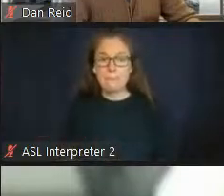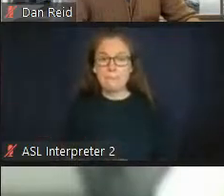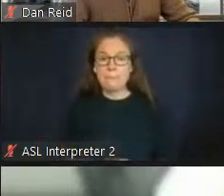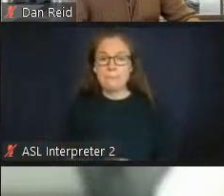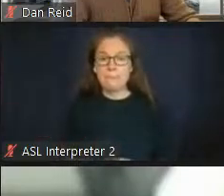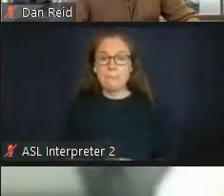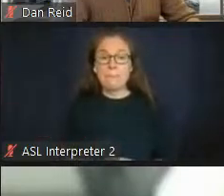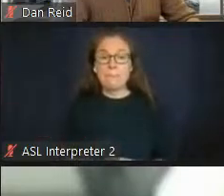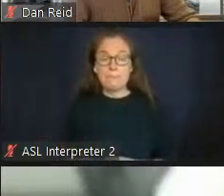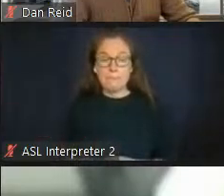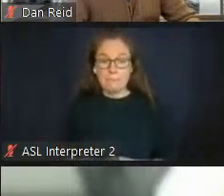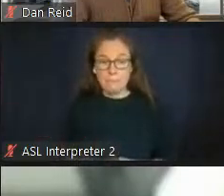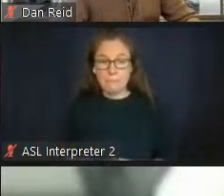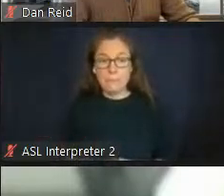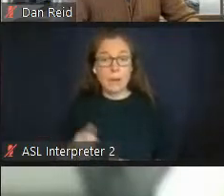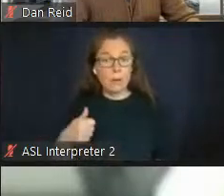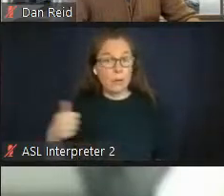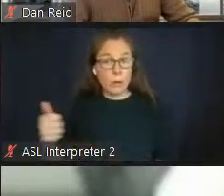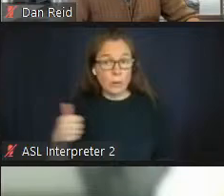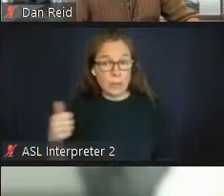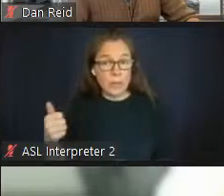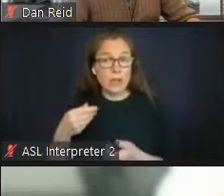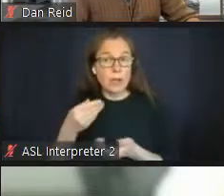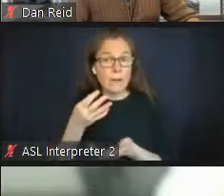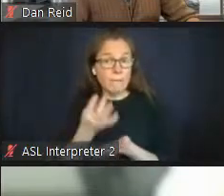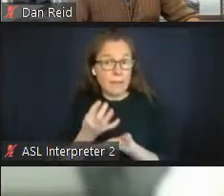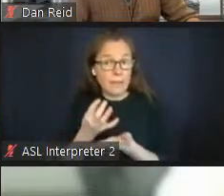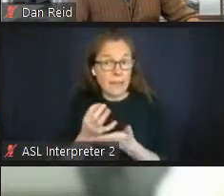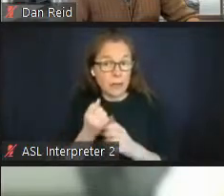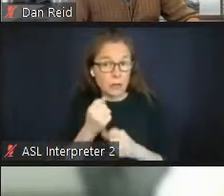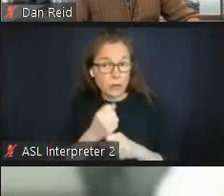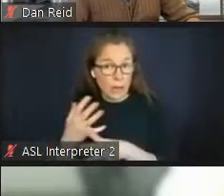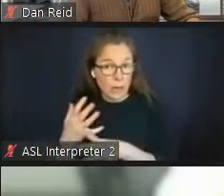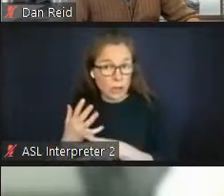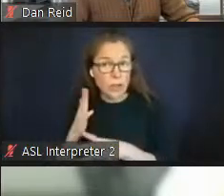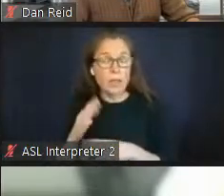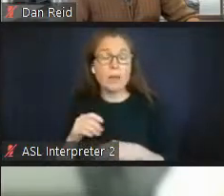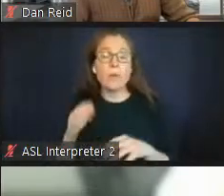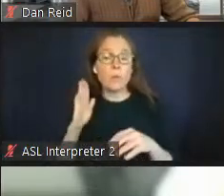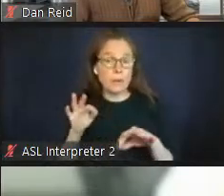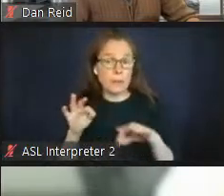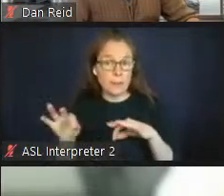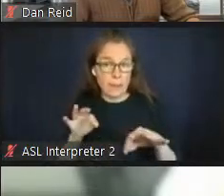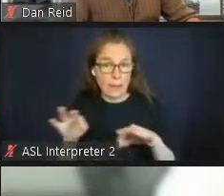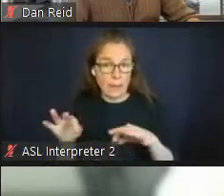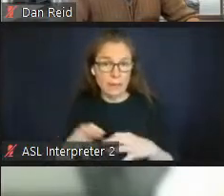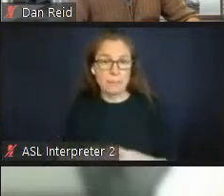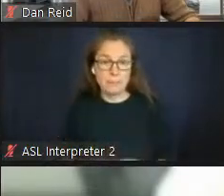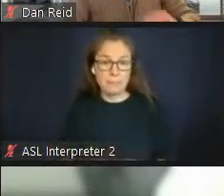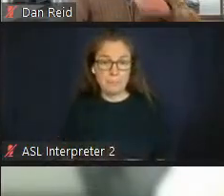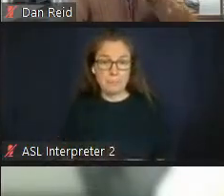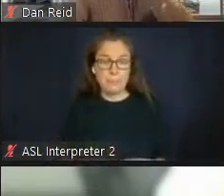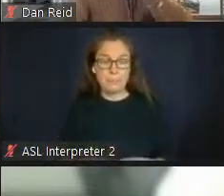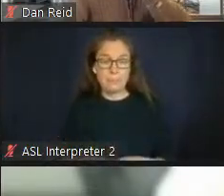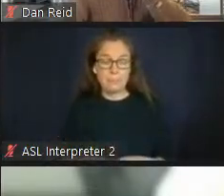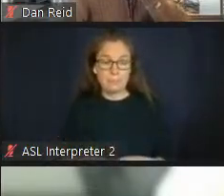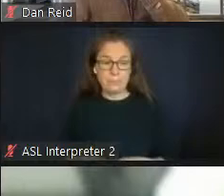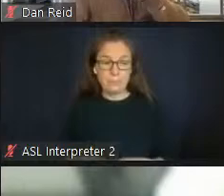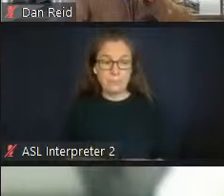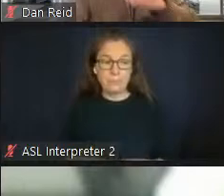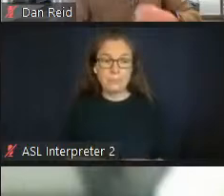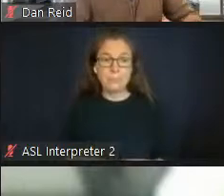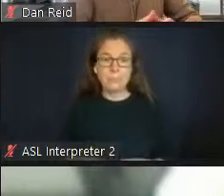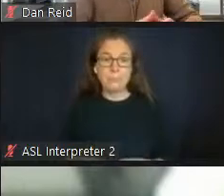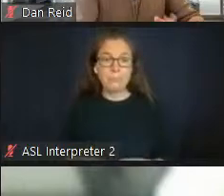North Bethany Transportation Funding Strategy and walk through that. We'll talk a little bit about the status